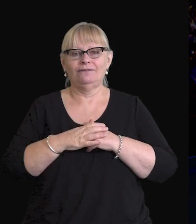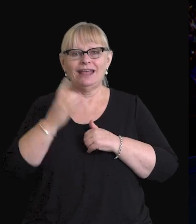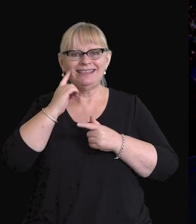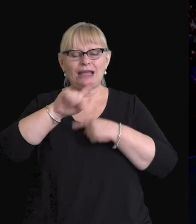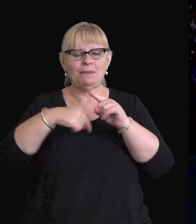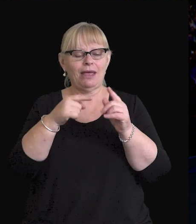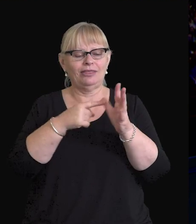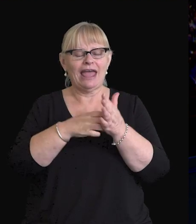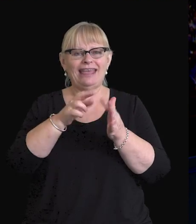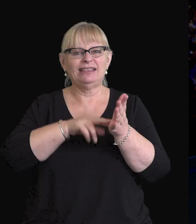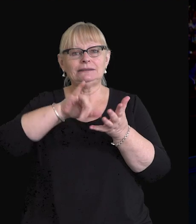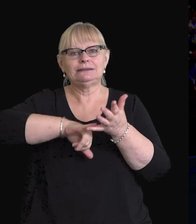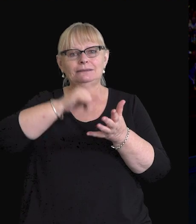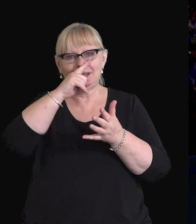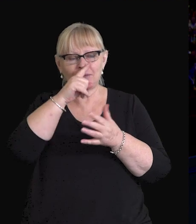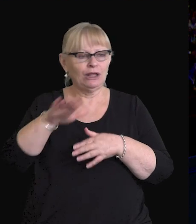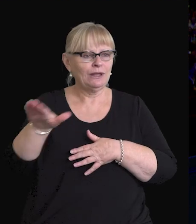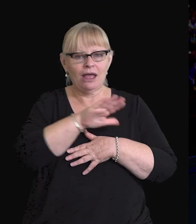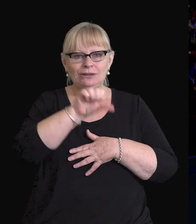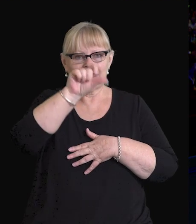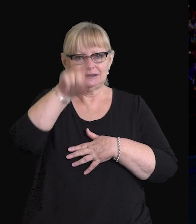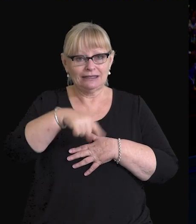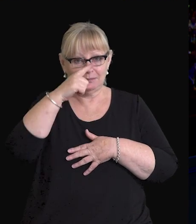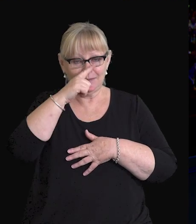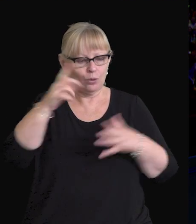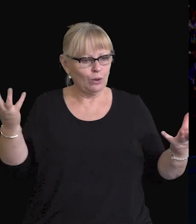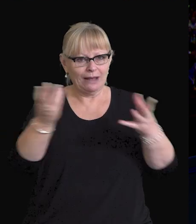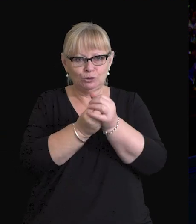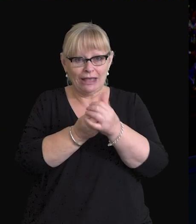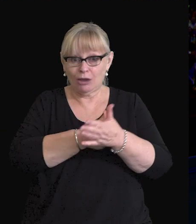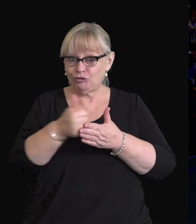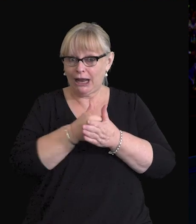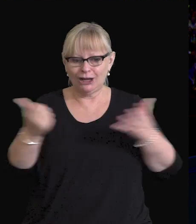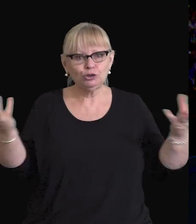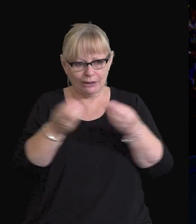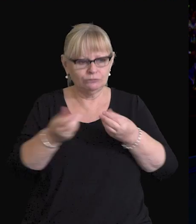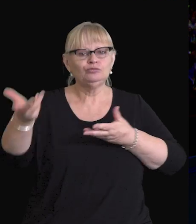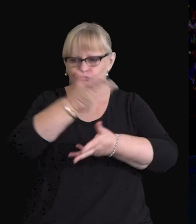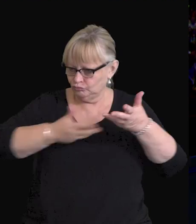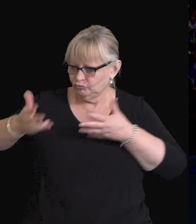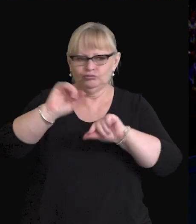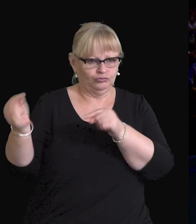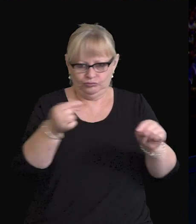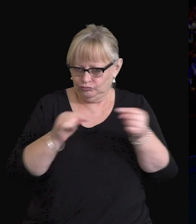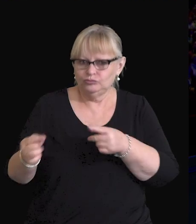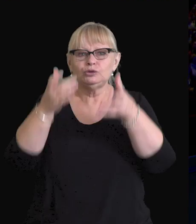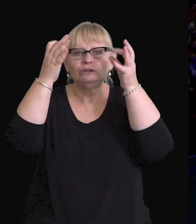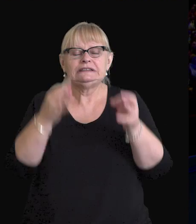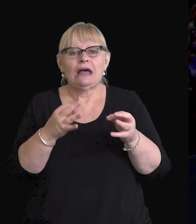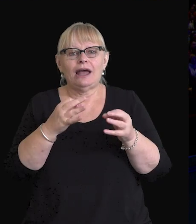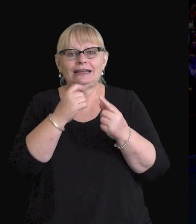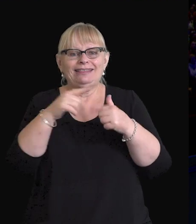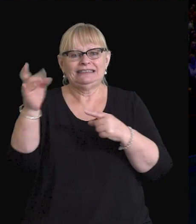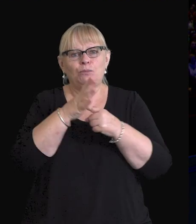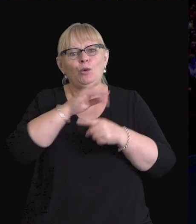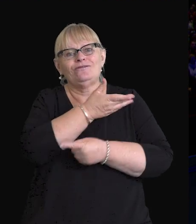Think of the ancient Athenians. All 6,000 citizens would gather together regularly to discuss, to debate, and decide matters of